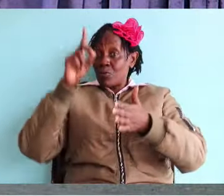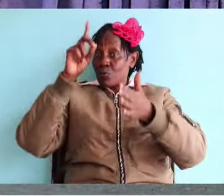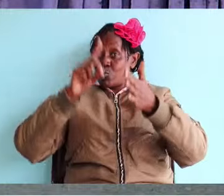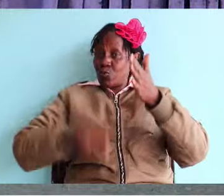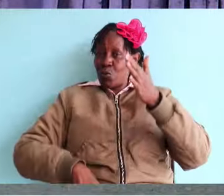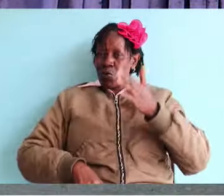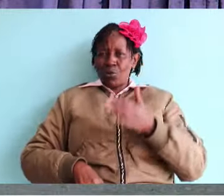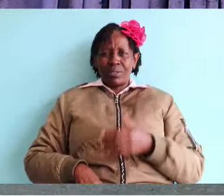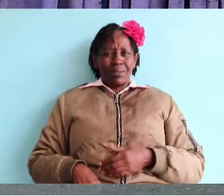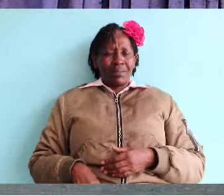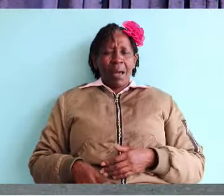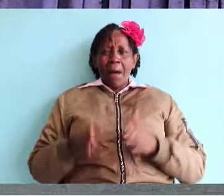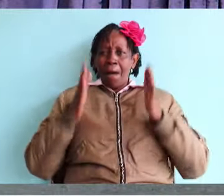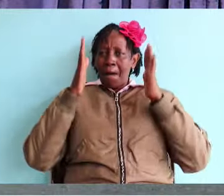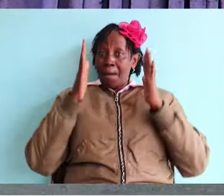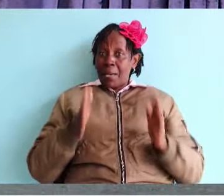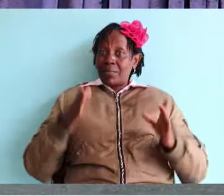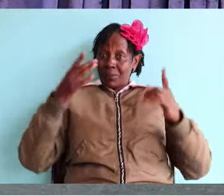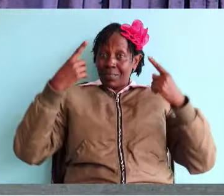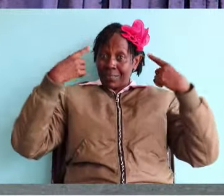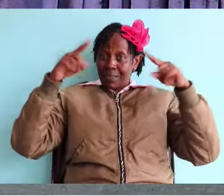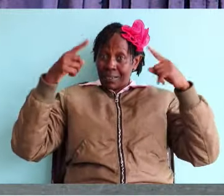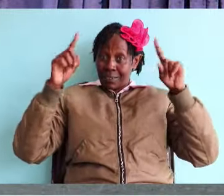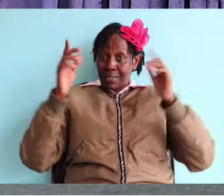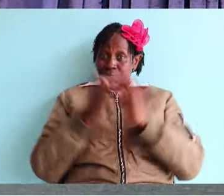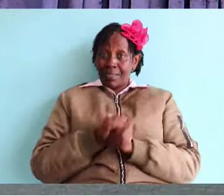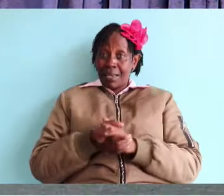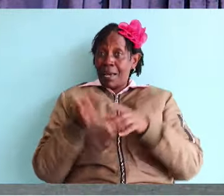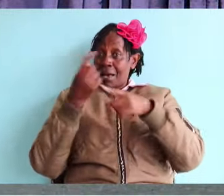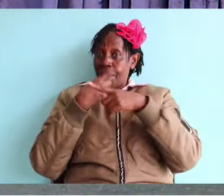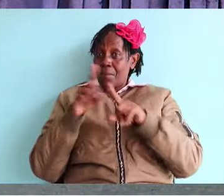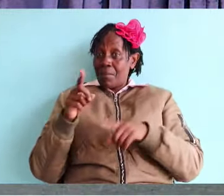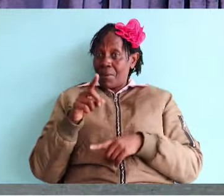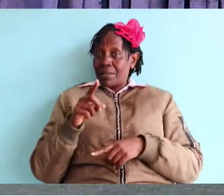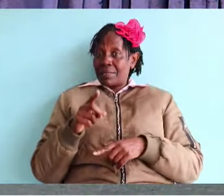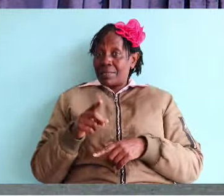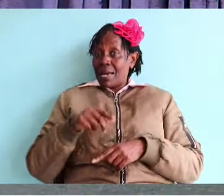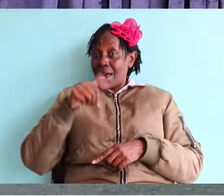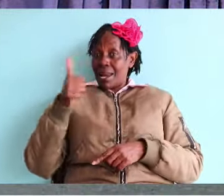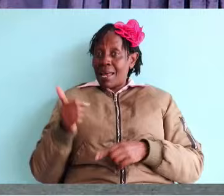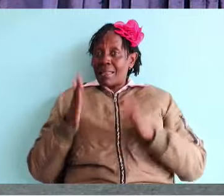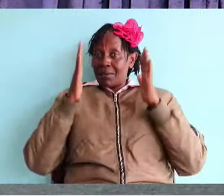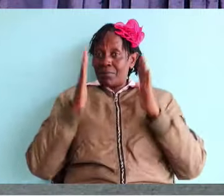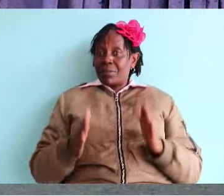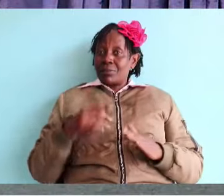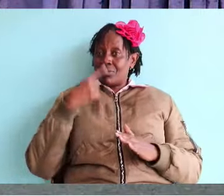such a person would be success. But somebody said that indeed,